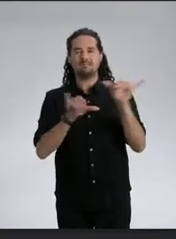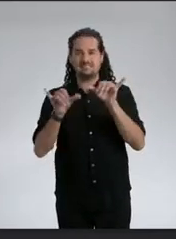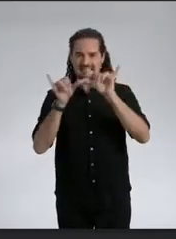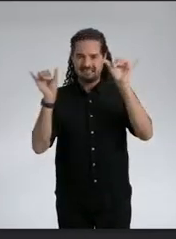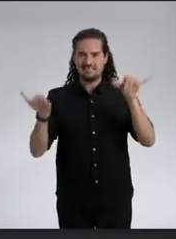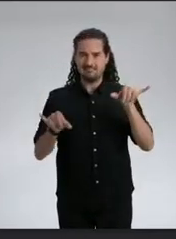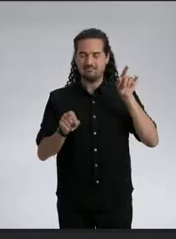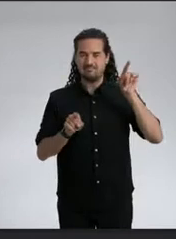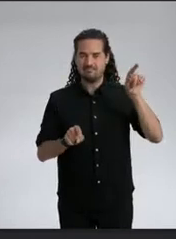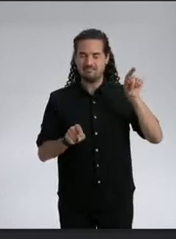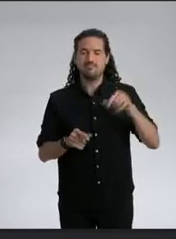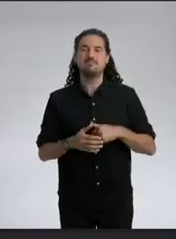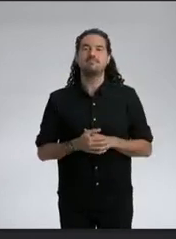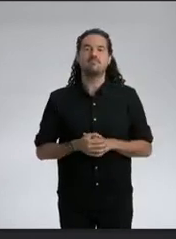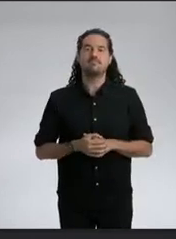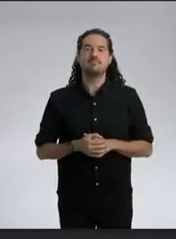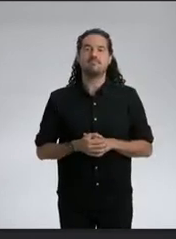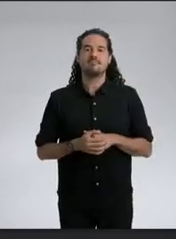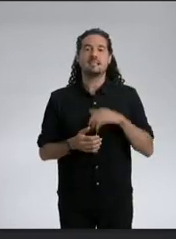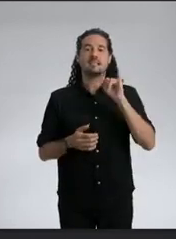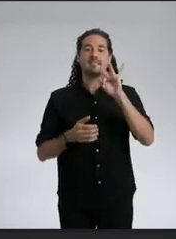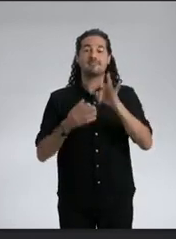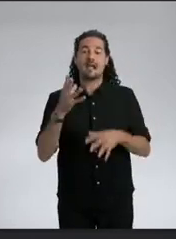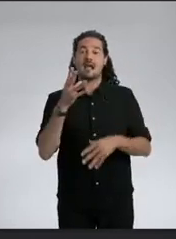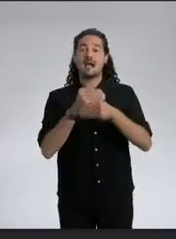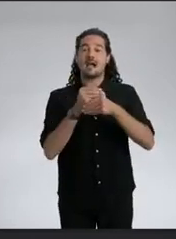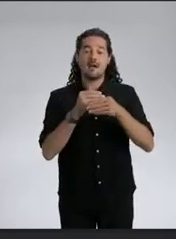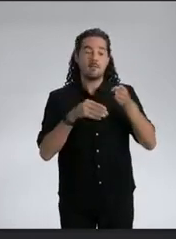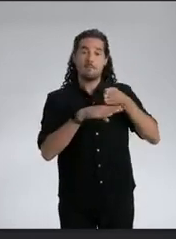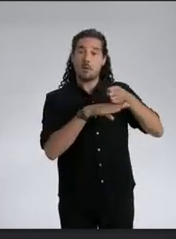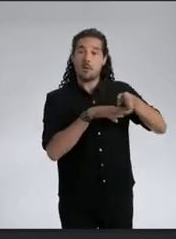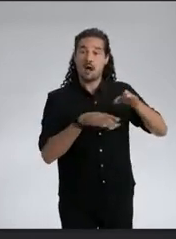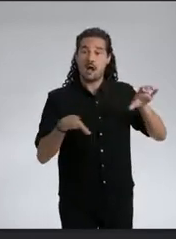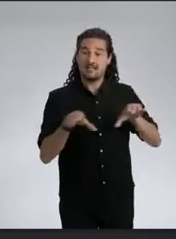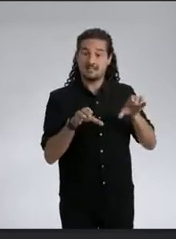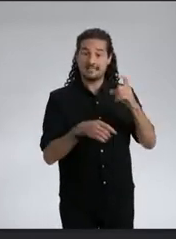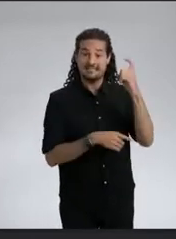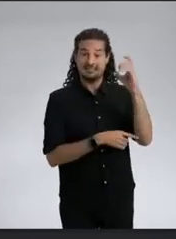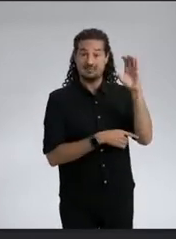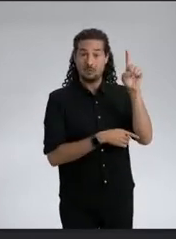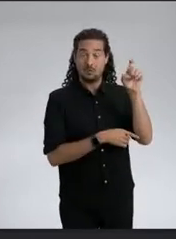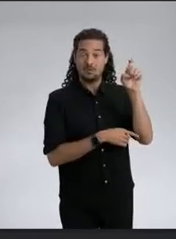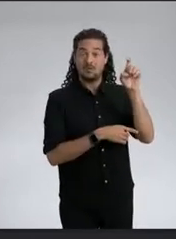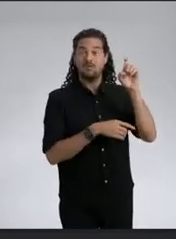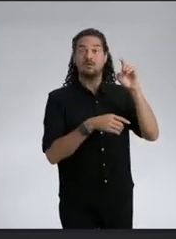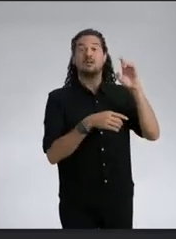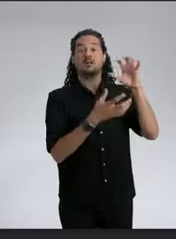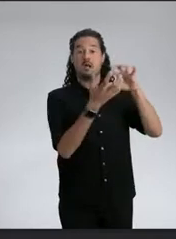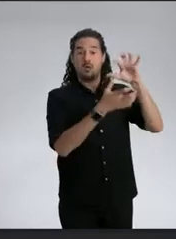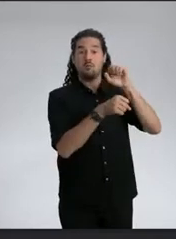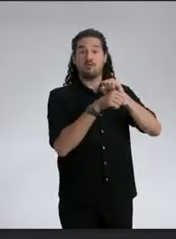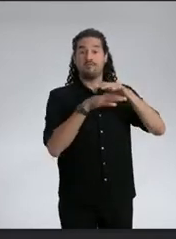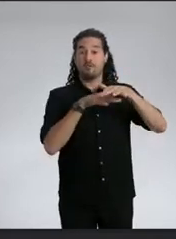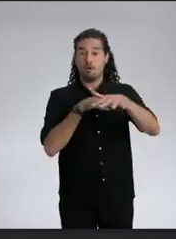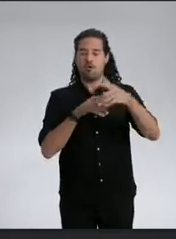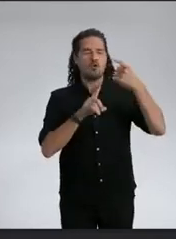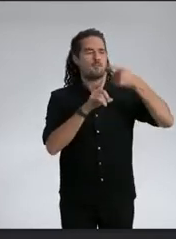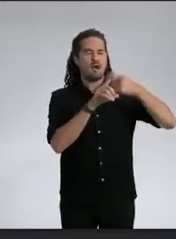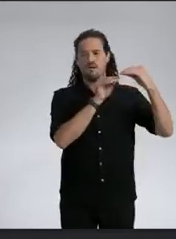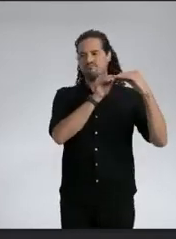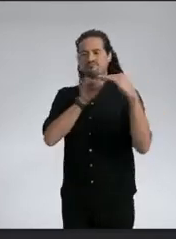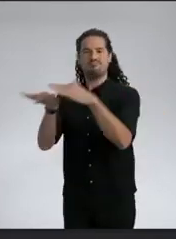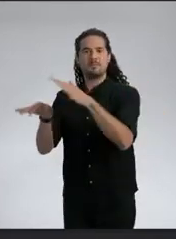And by adding a post action to your Xcode Cloud workflow, you get automatic delivery of betas through TestFlight to all